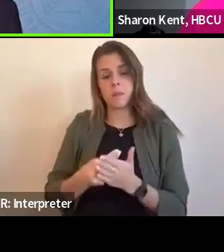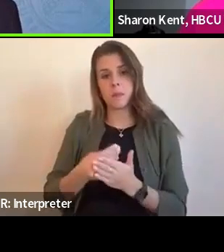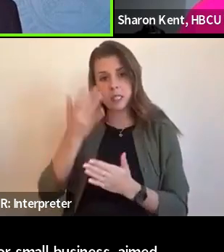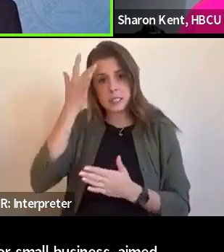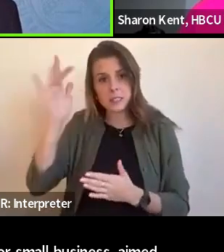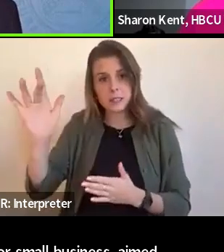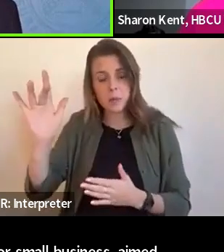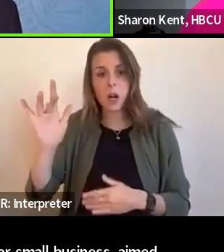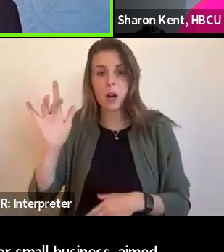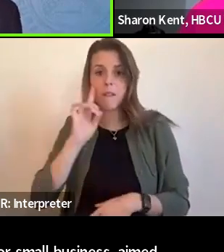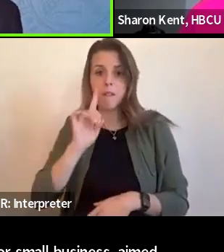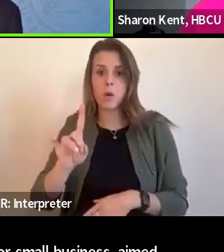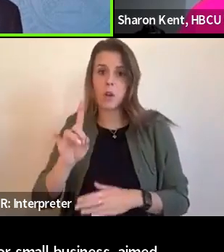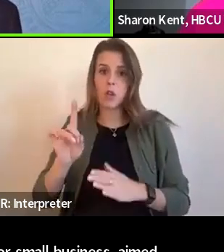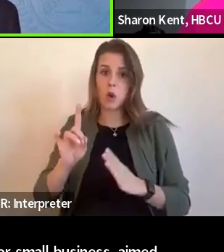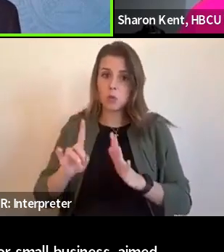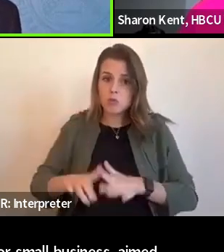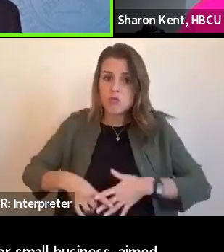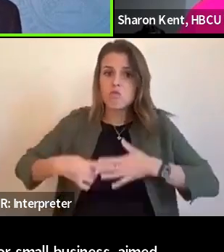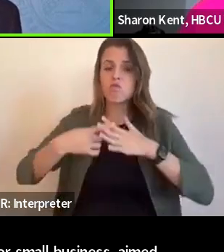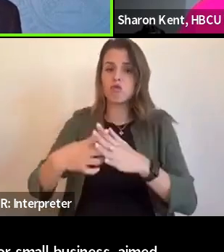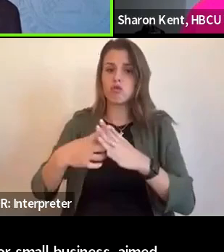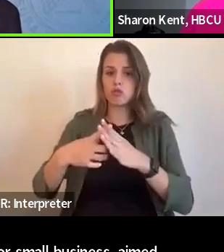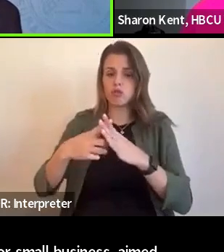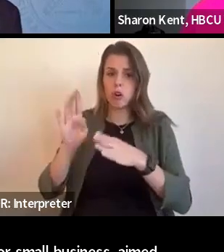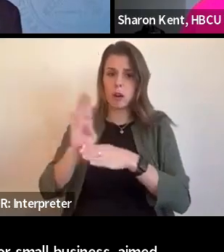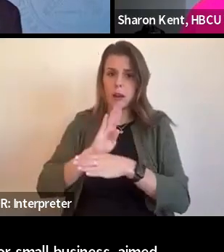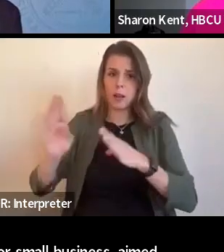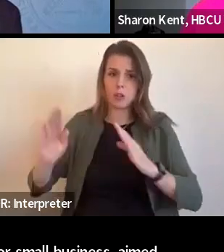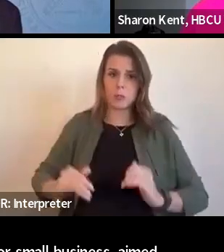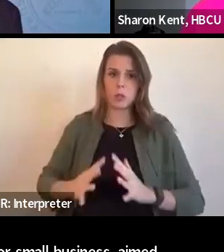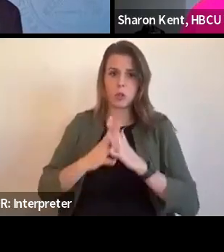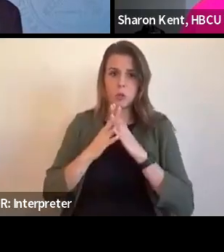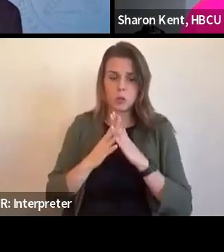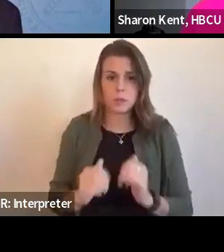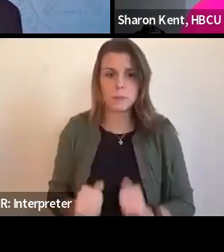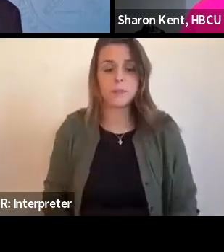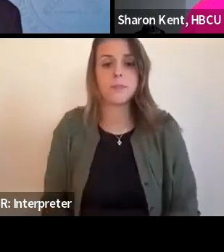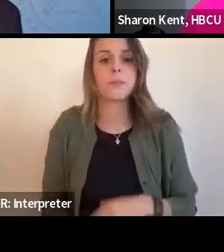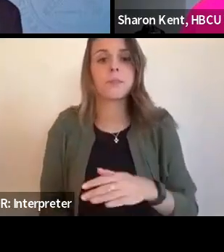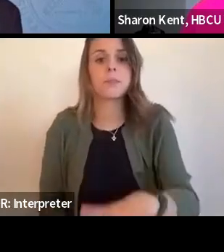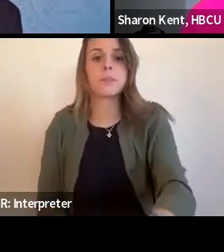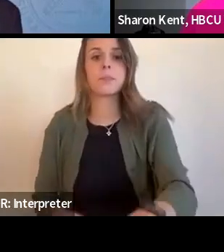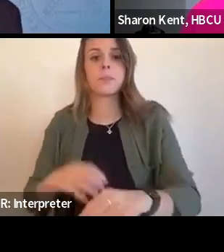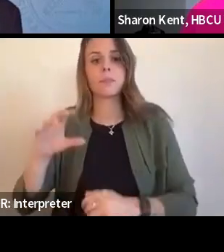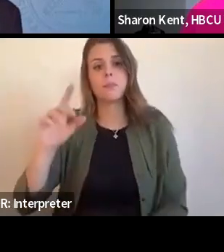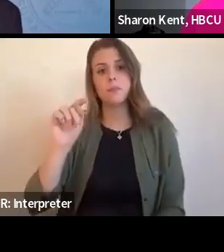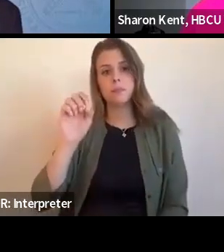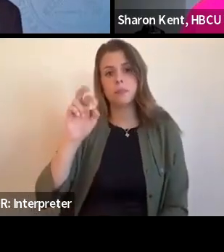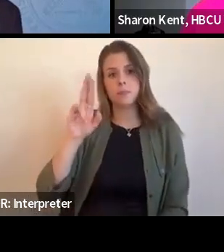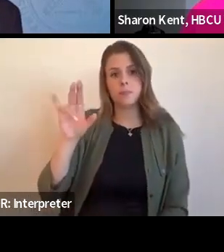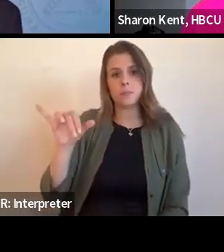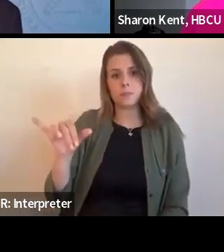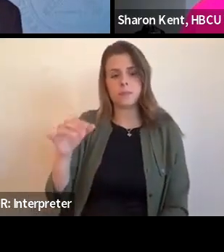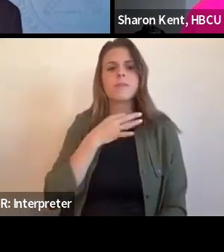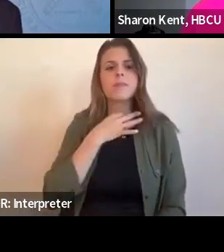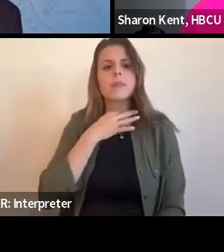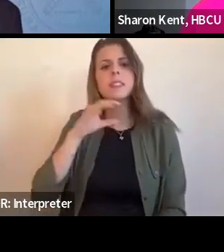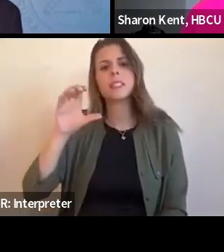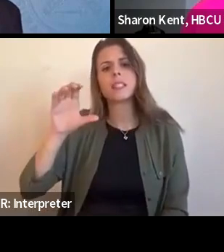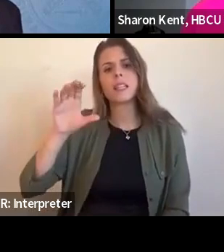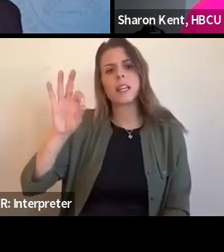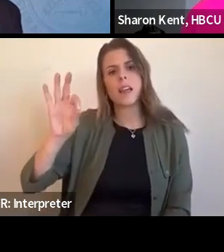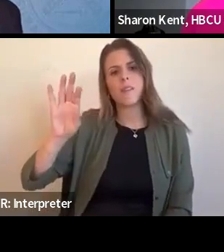emerging entrepreneurs. Thank you, Ron. Cora, I was interested to see that CFPB had done